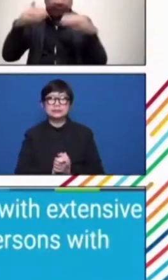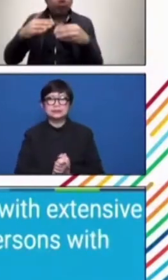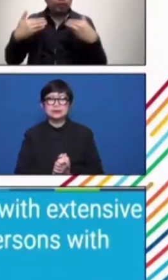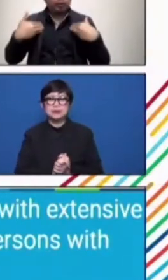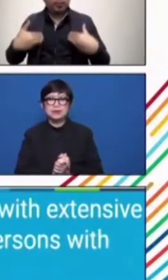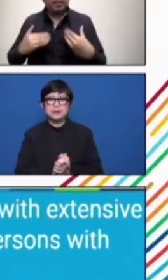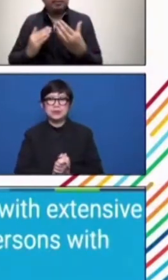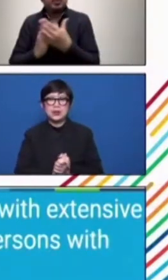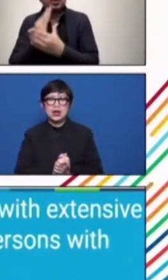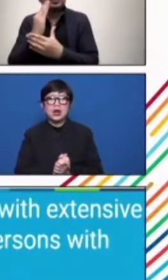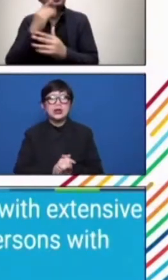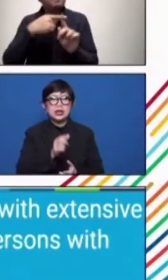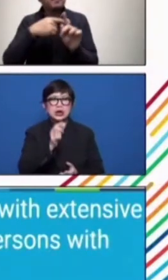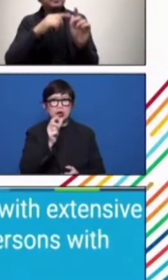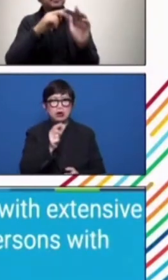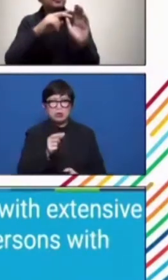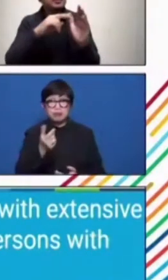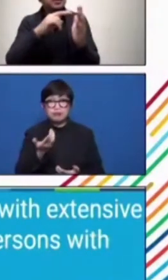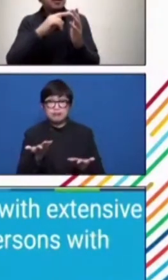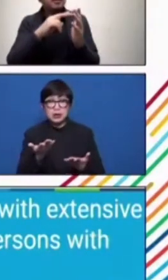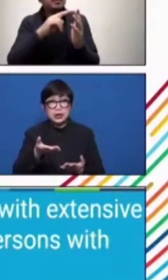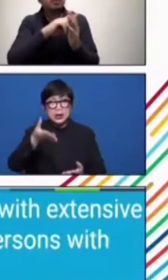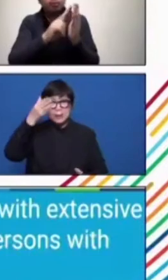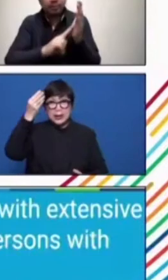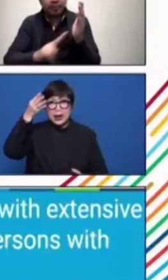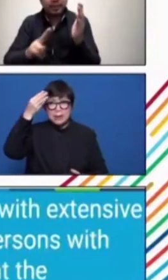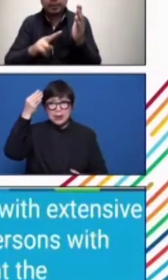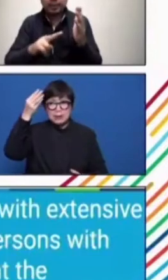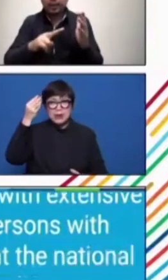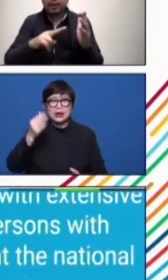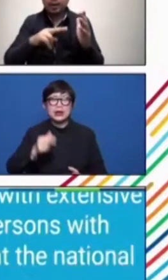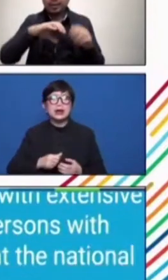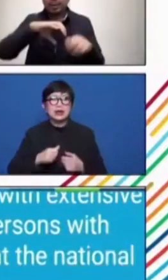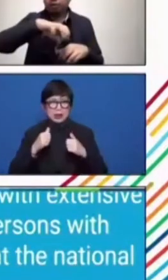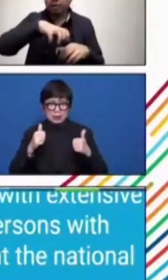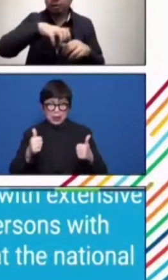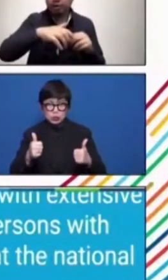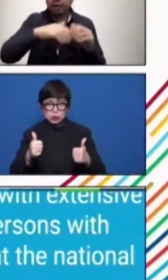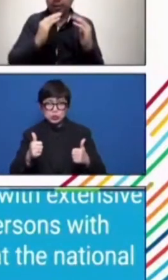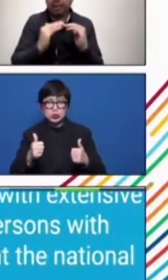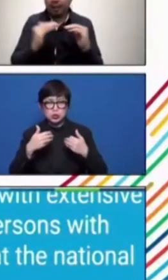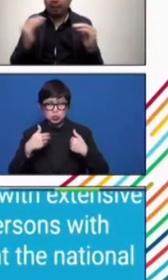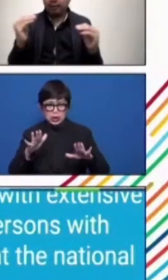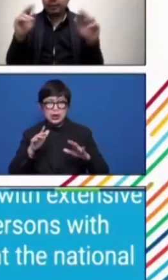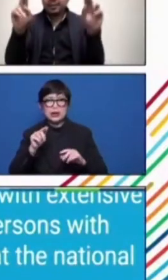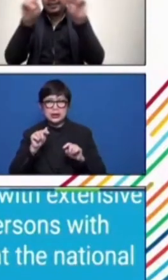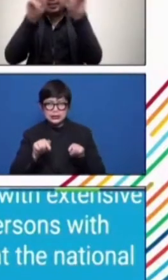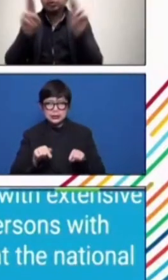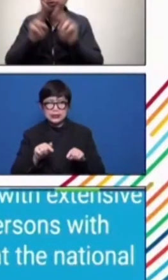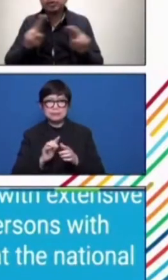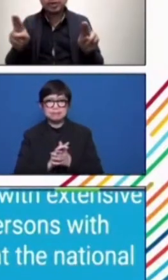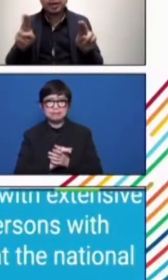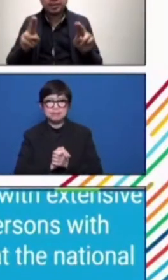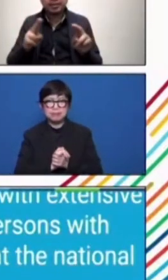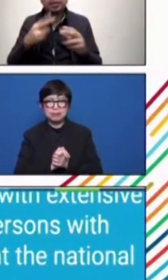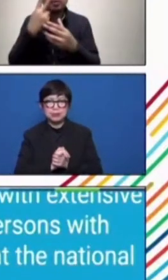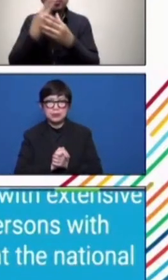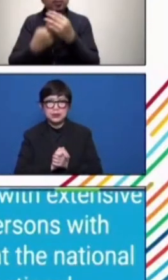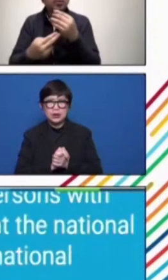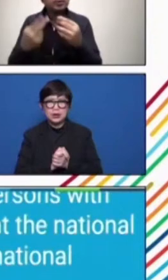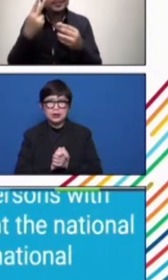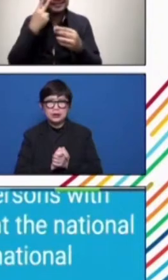at the international level and at the national level both within the executive government and the world of national human rights